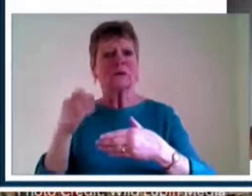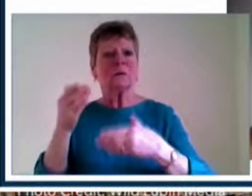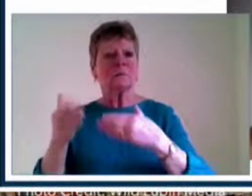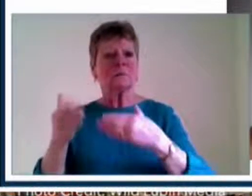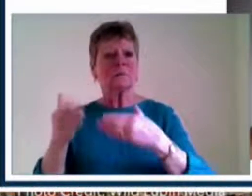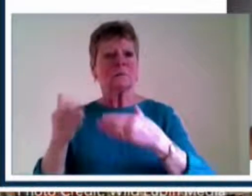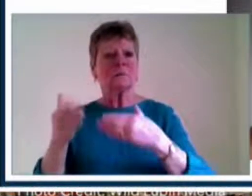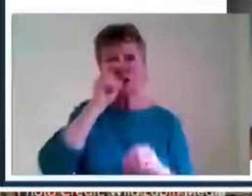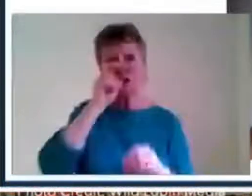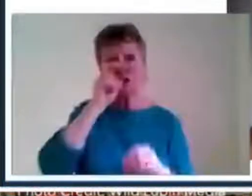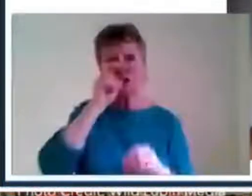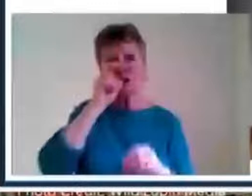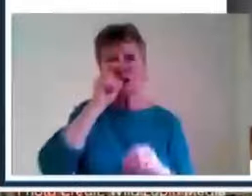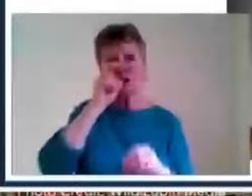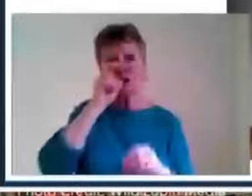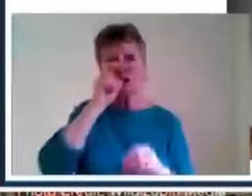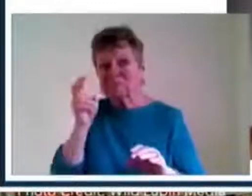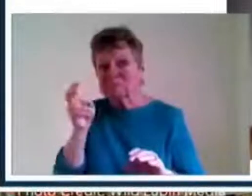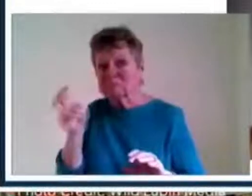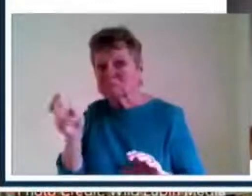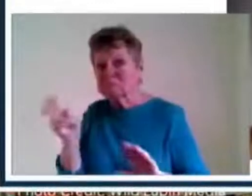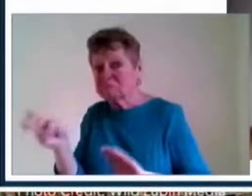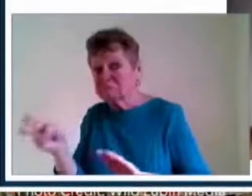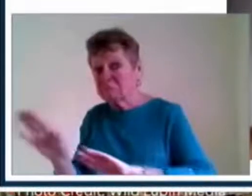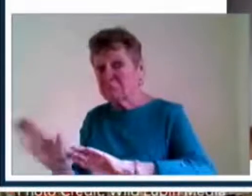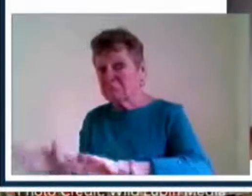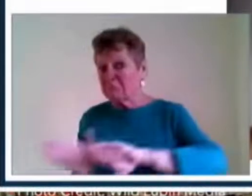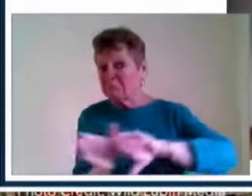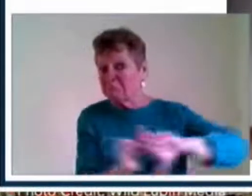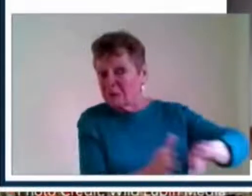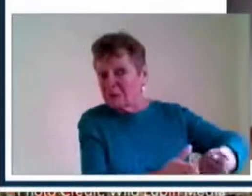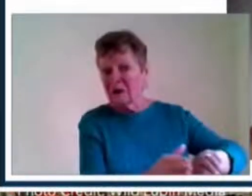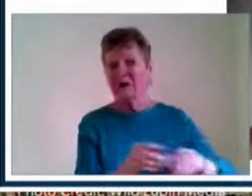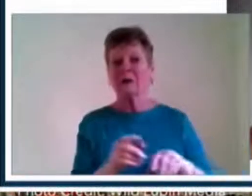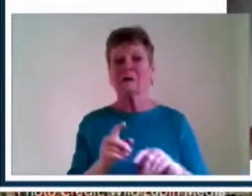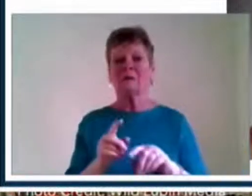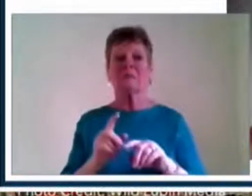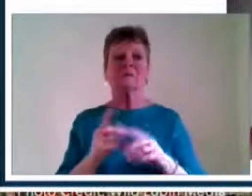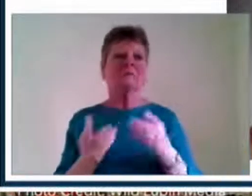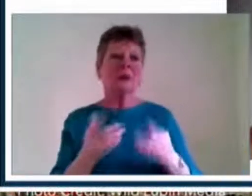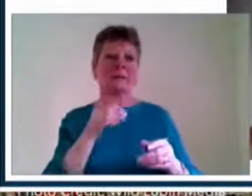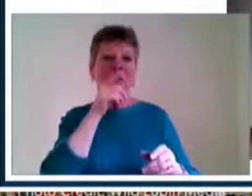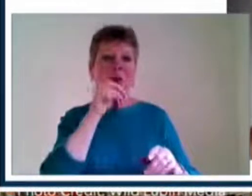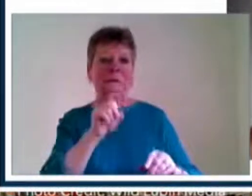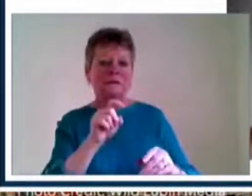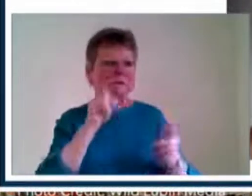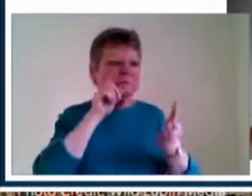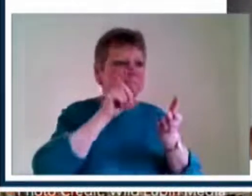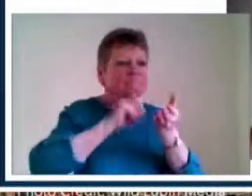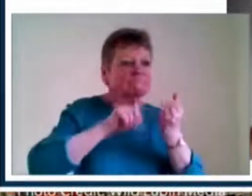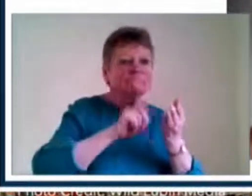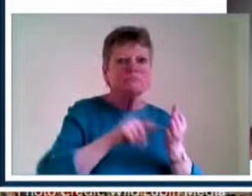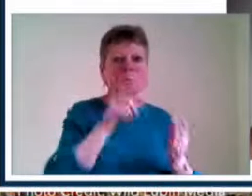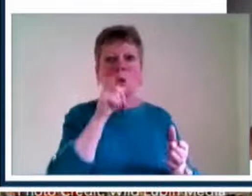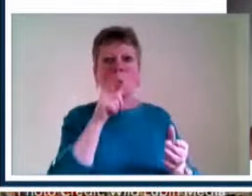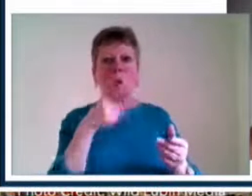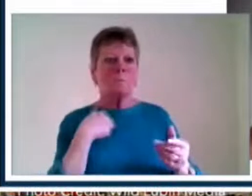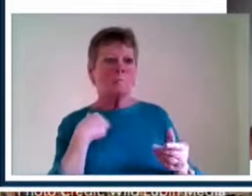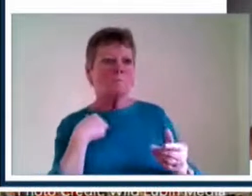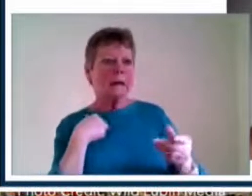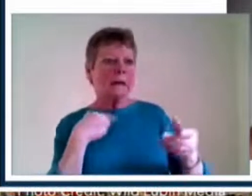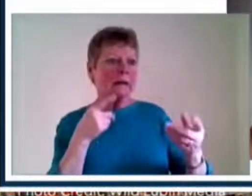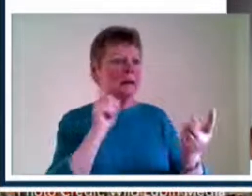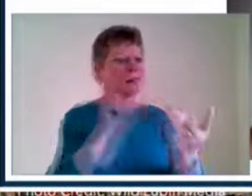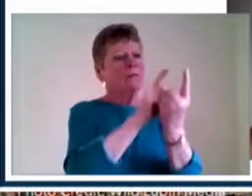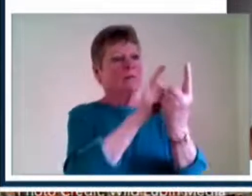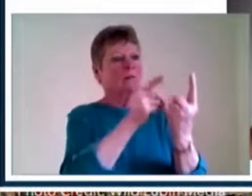lift restrictions, but also incrementally moving away from things like contact tracing. We started with schools for the reasons we've